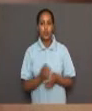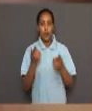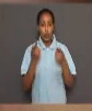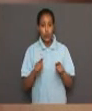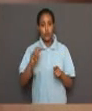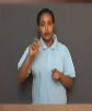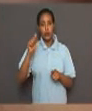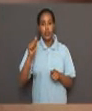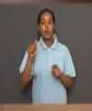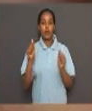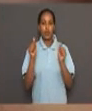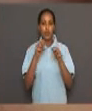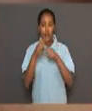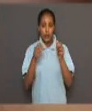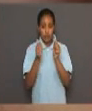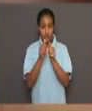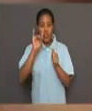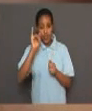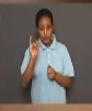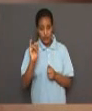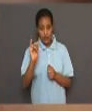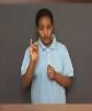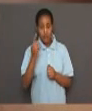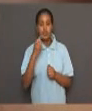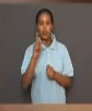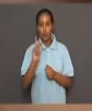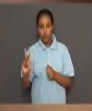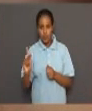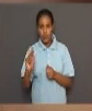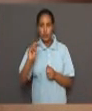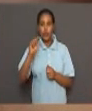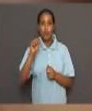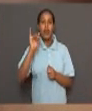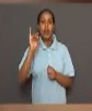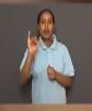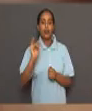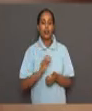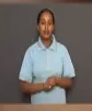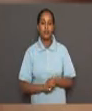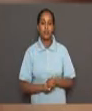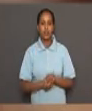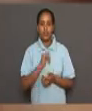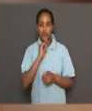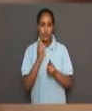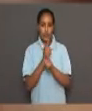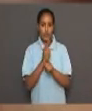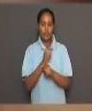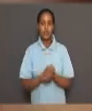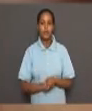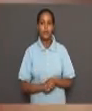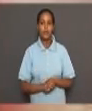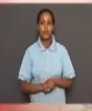When sodium reacts with iodine, the product sodium iodide is formed.